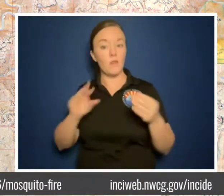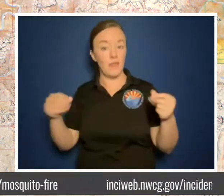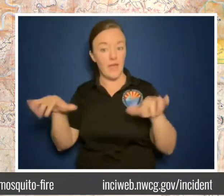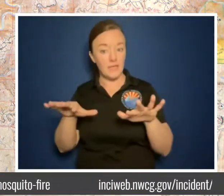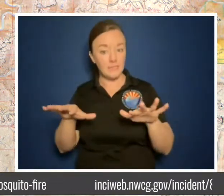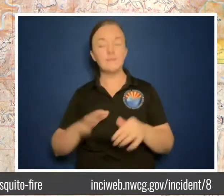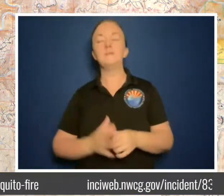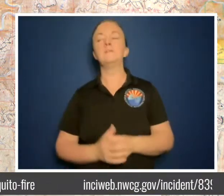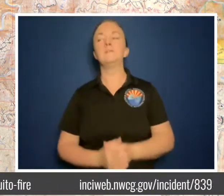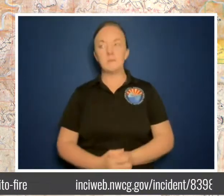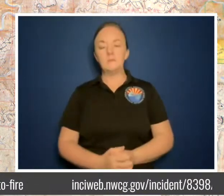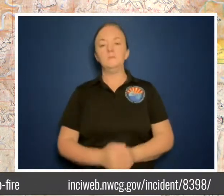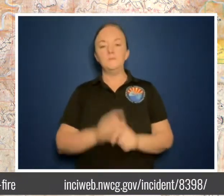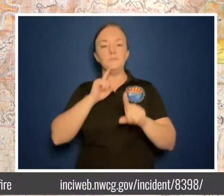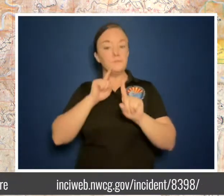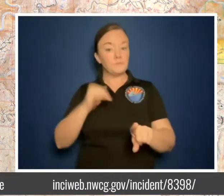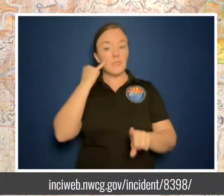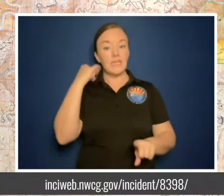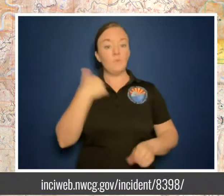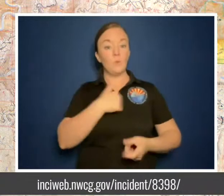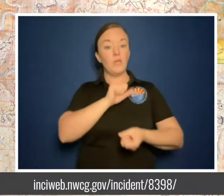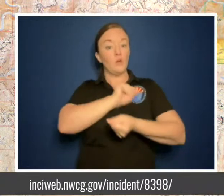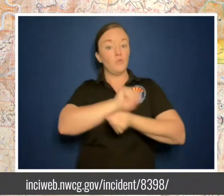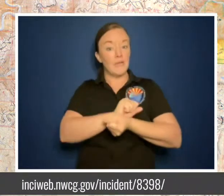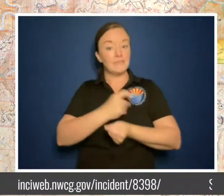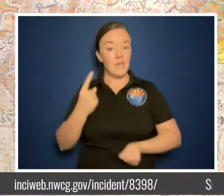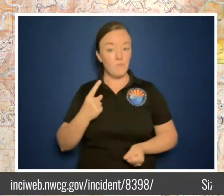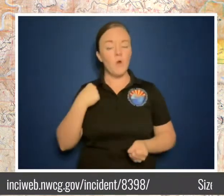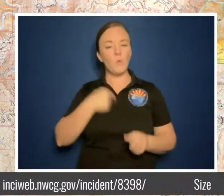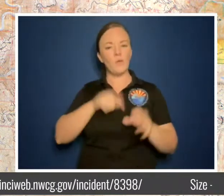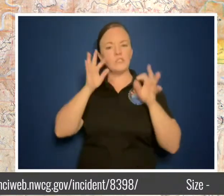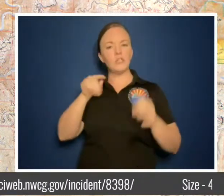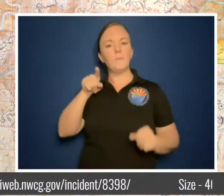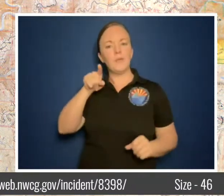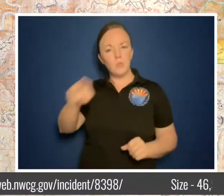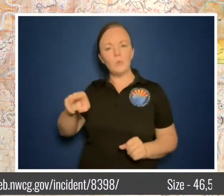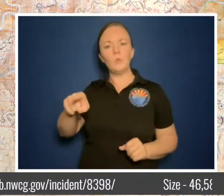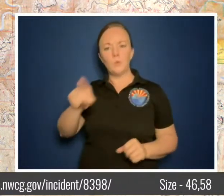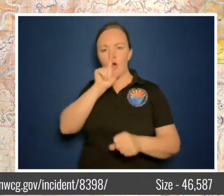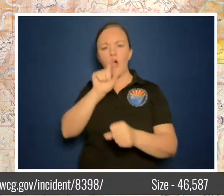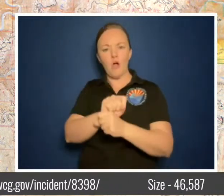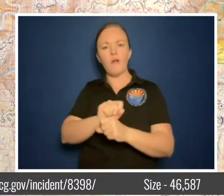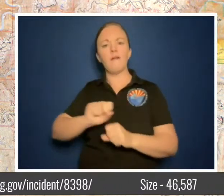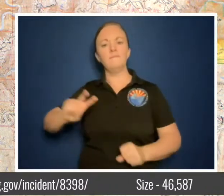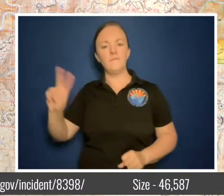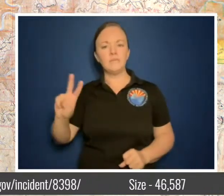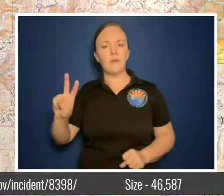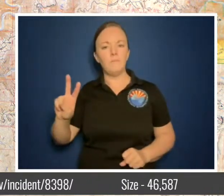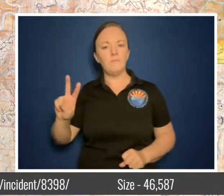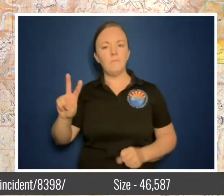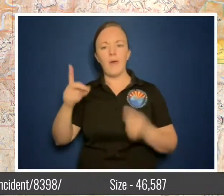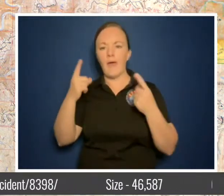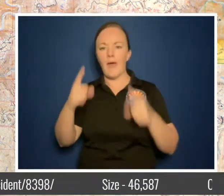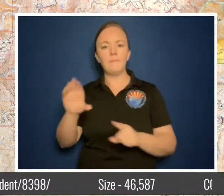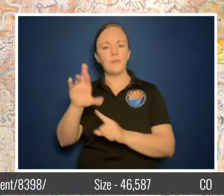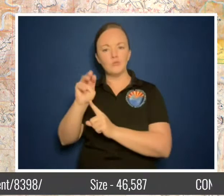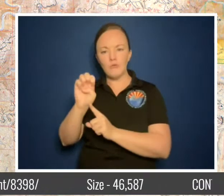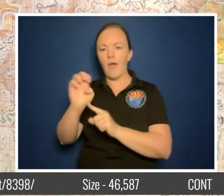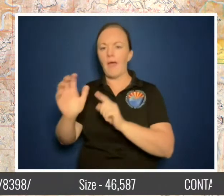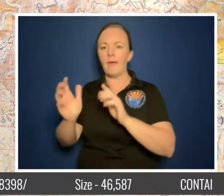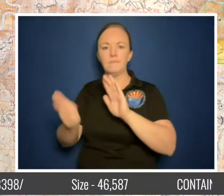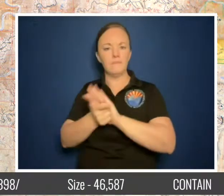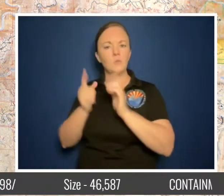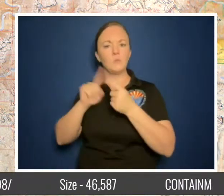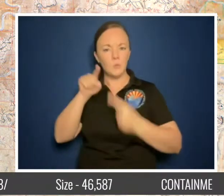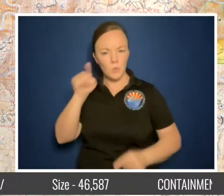arrest somebody and we determine that you're the victim of a crime, we will contact you and notify you. If we arrest somebody